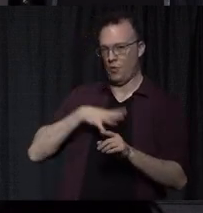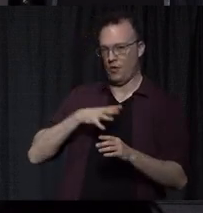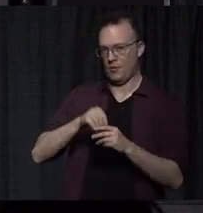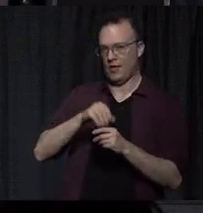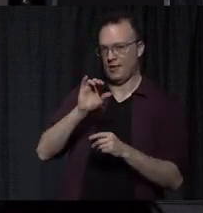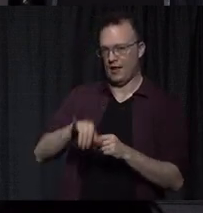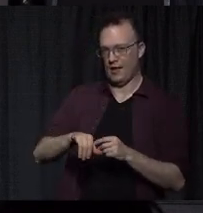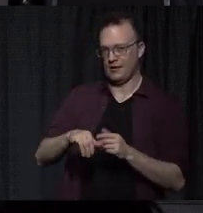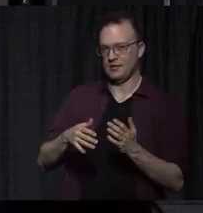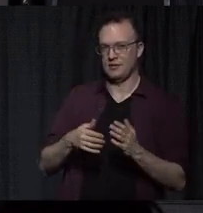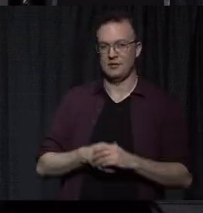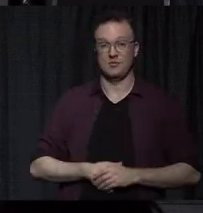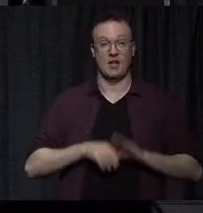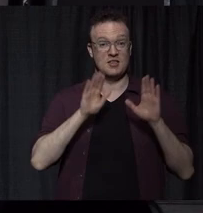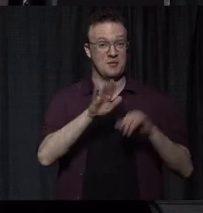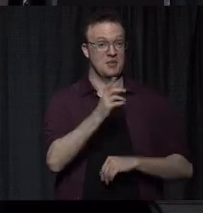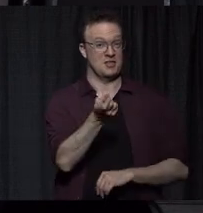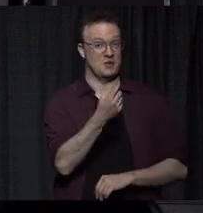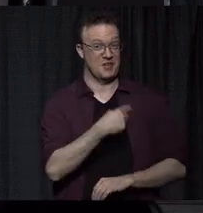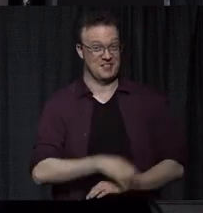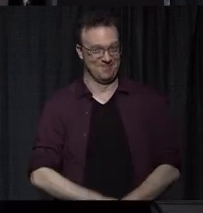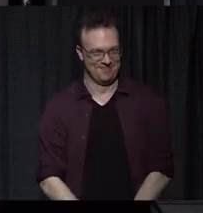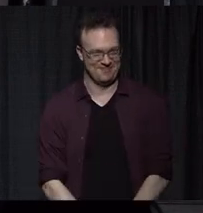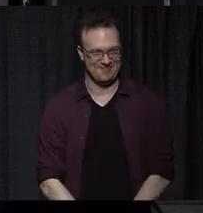too long, sorry. It's an amazing question.